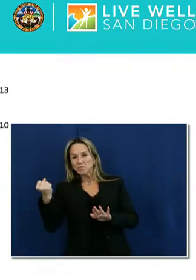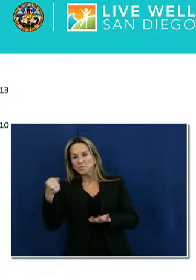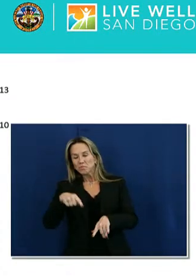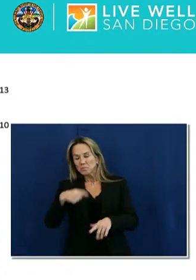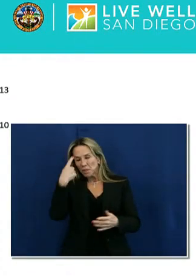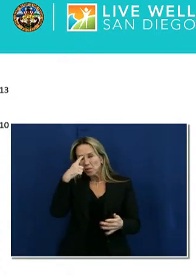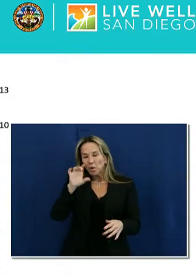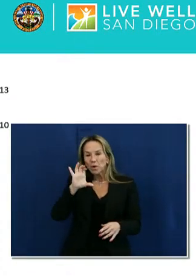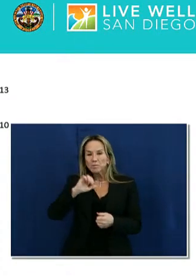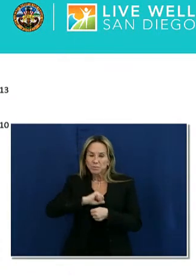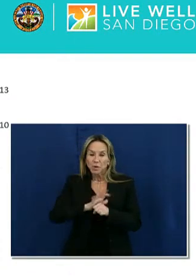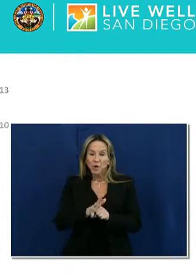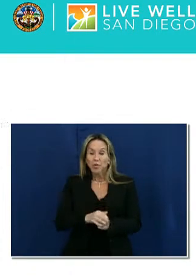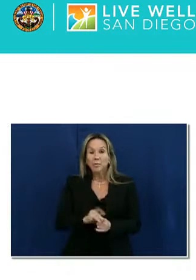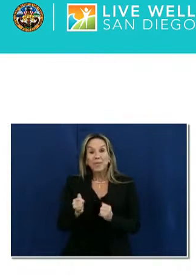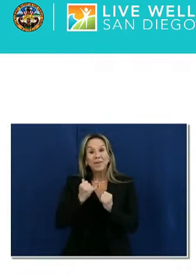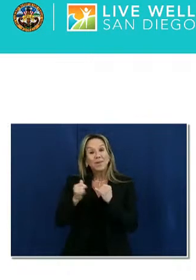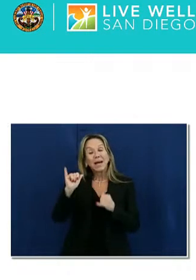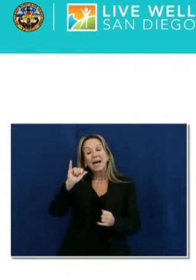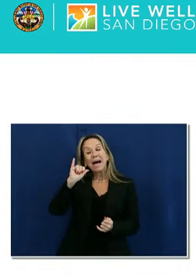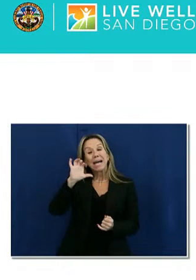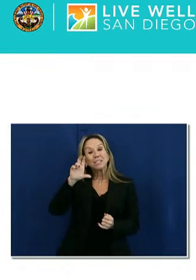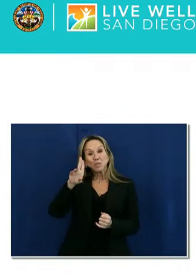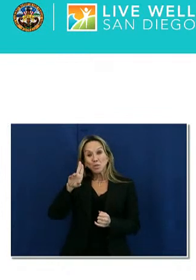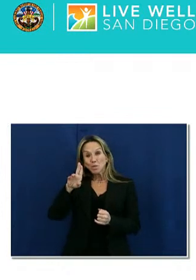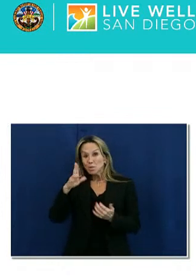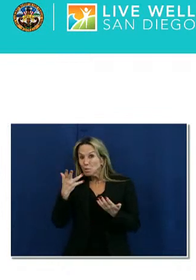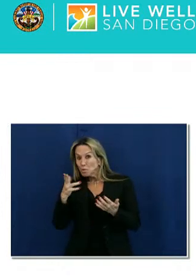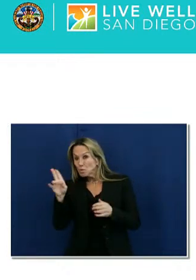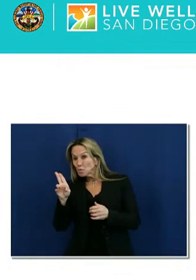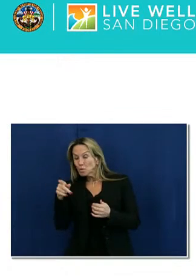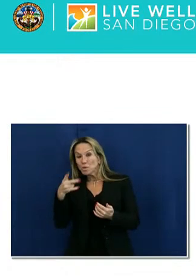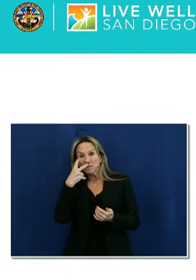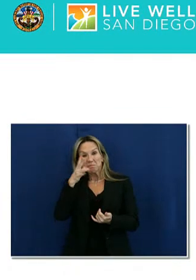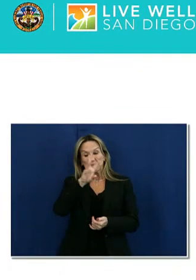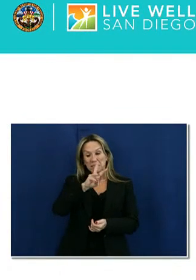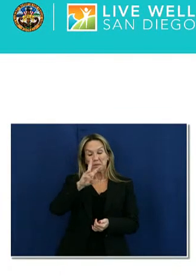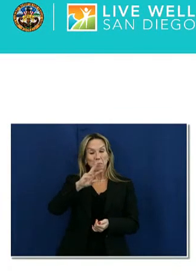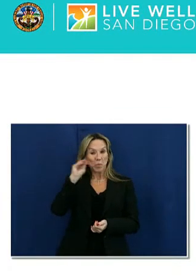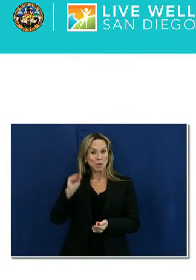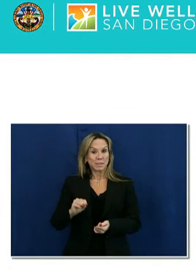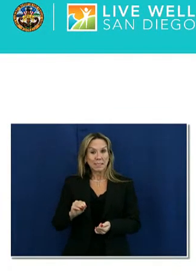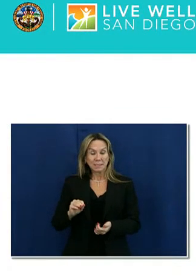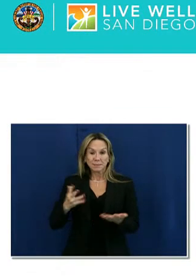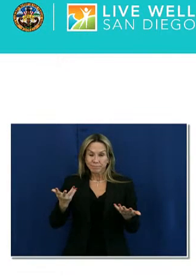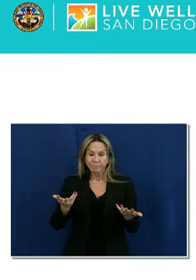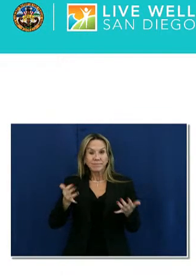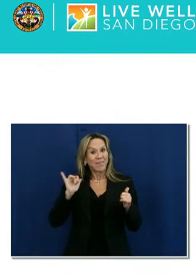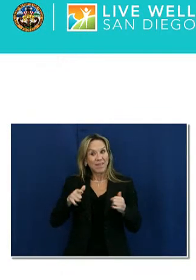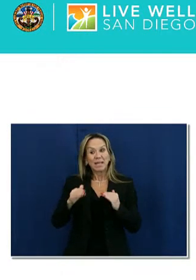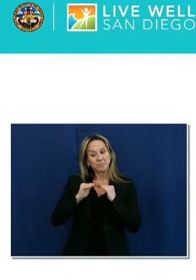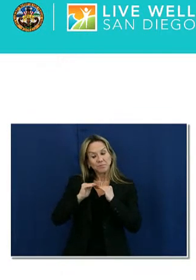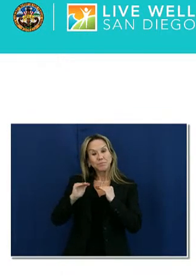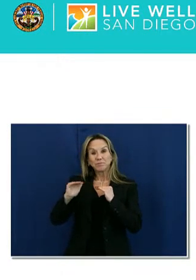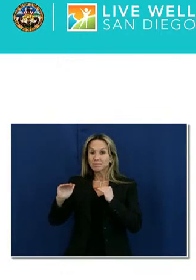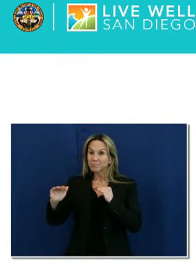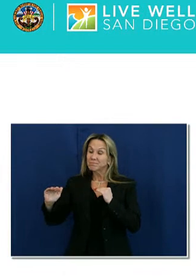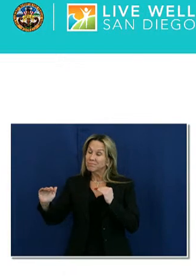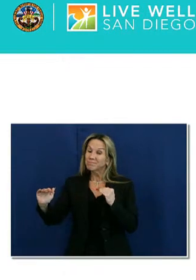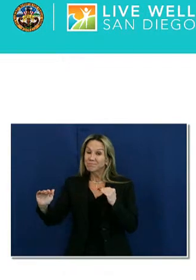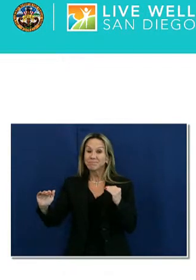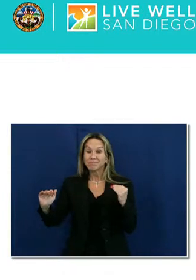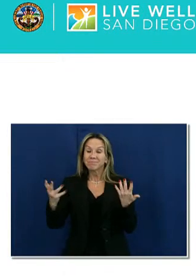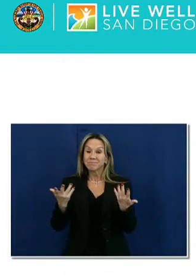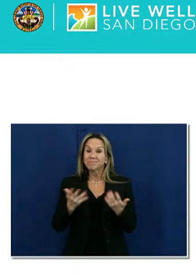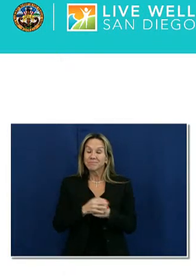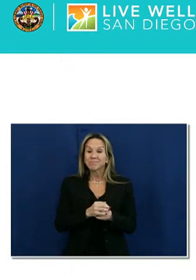4,810. And the final one is our ICU utilization. Again, right there at 66%. Again, has been holding remarkably steady and